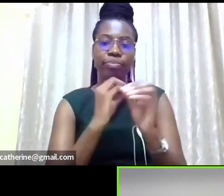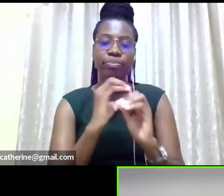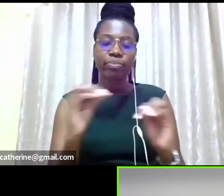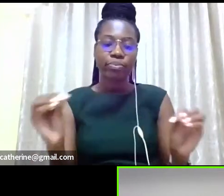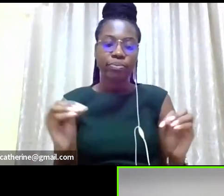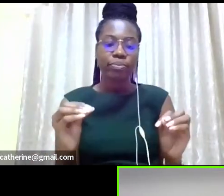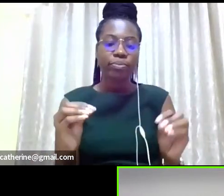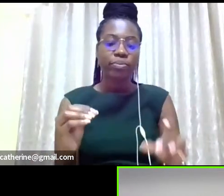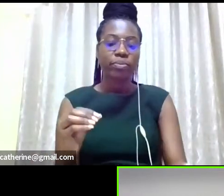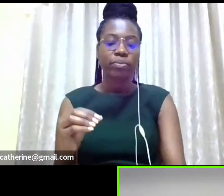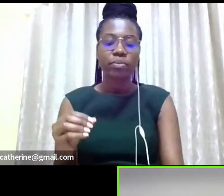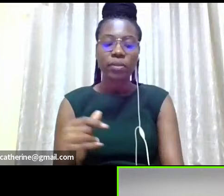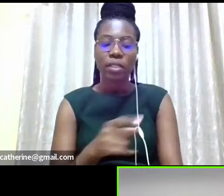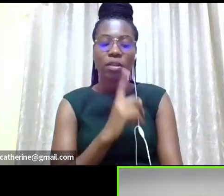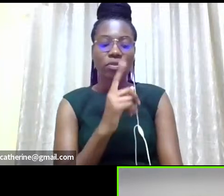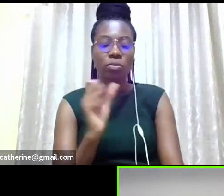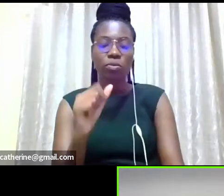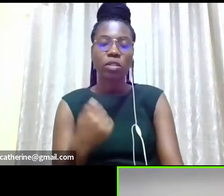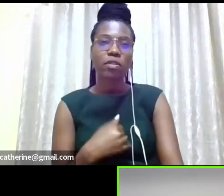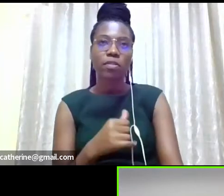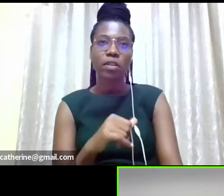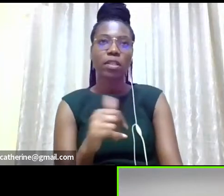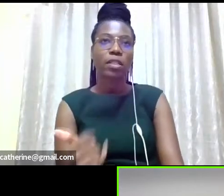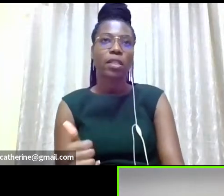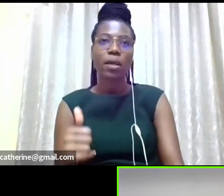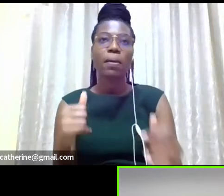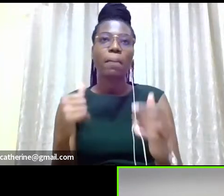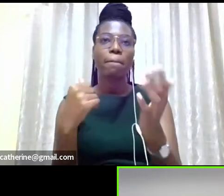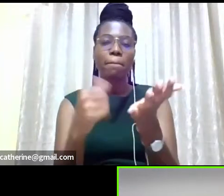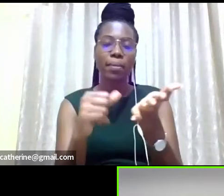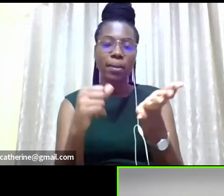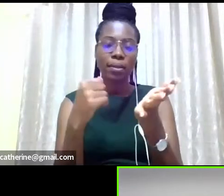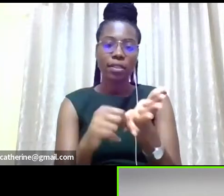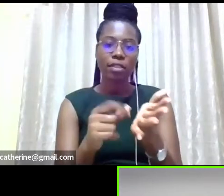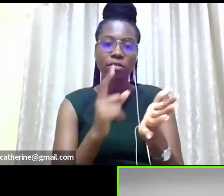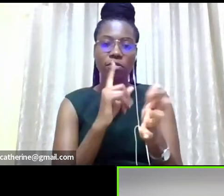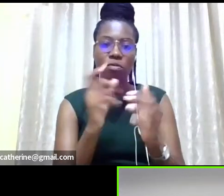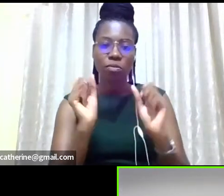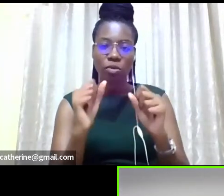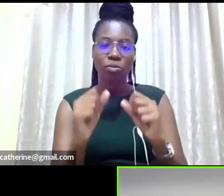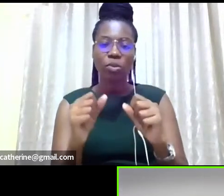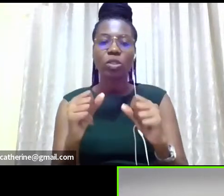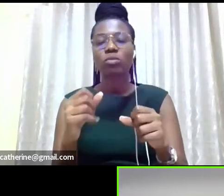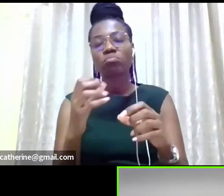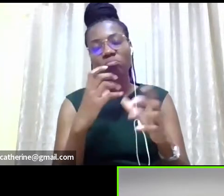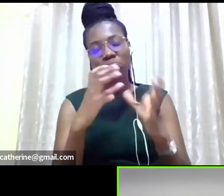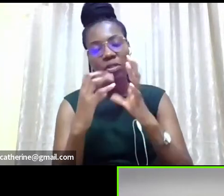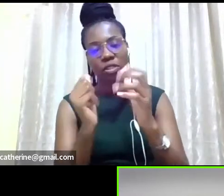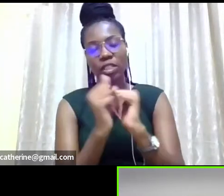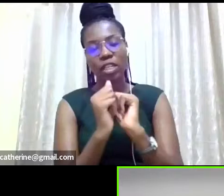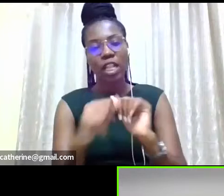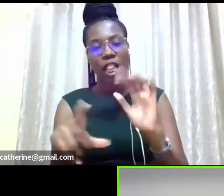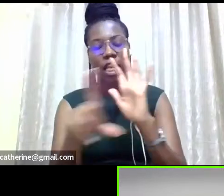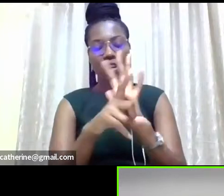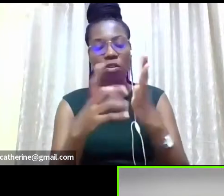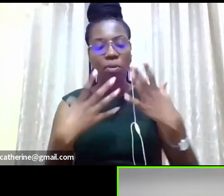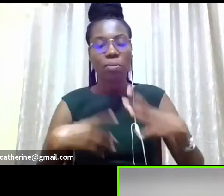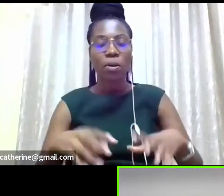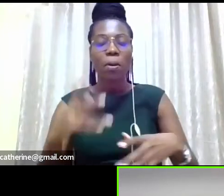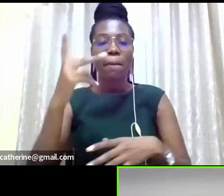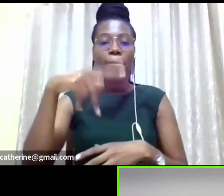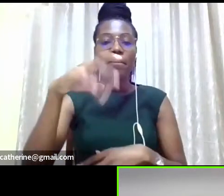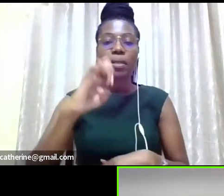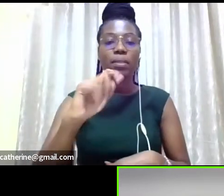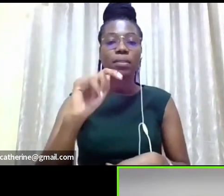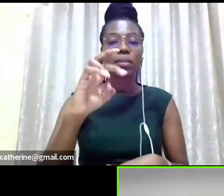trajectory. Unfortunately, on matters law, sometimes it's easier to get in touch with the legal, and Peter has shared his number